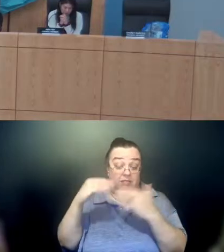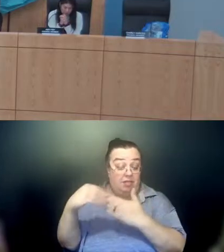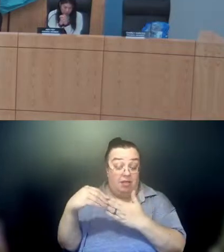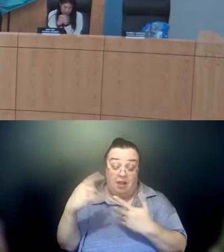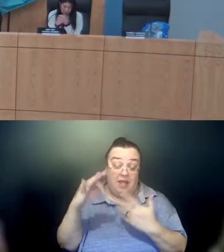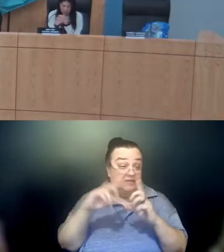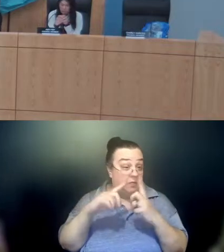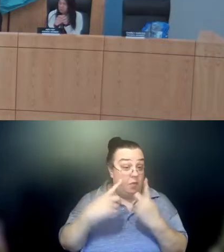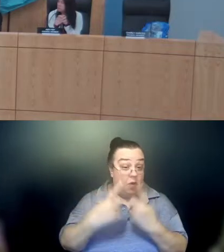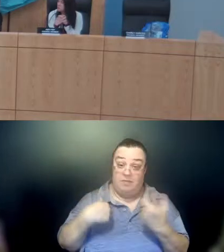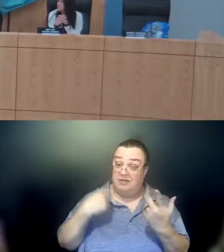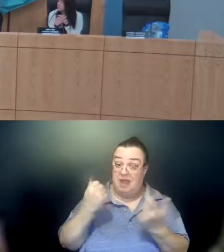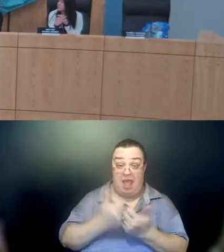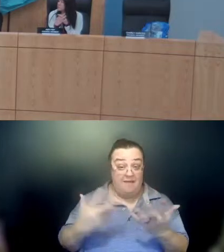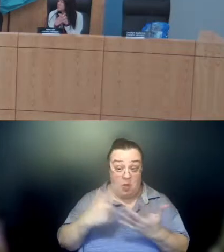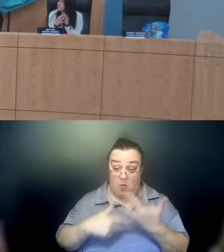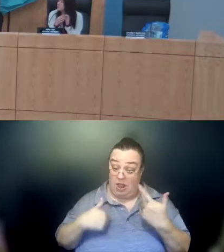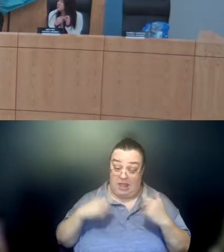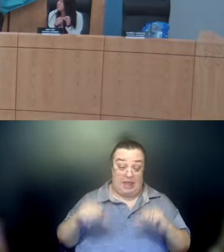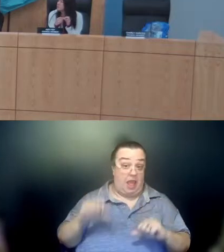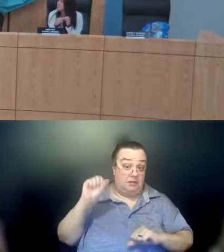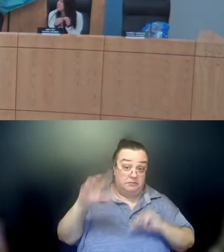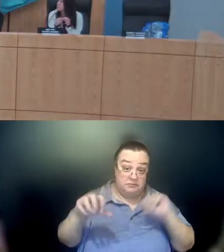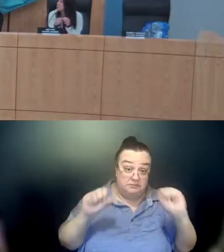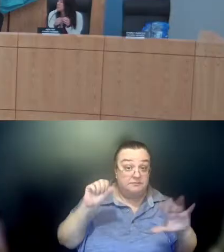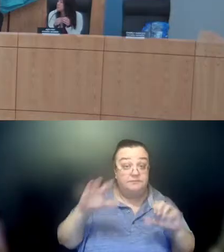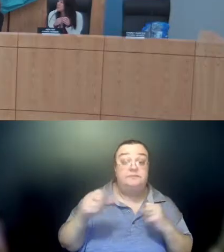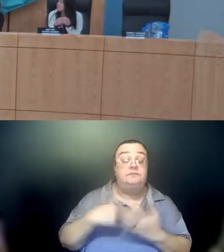out I could. And some I learned